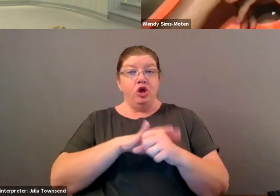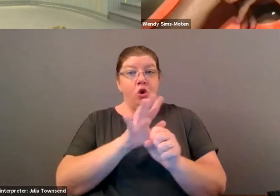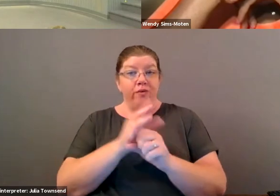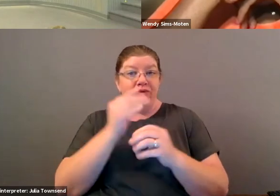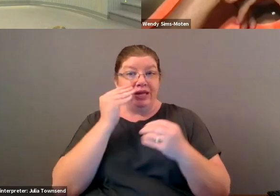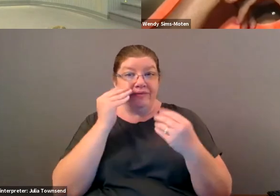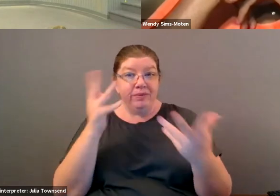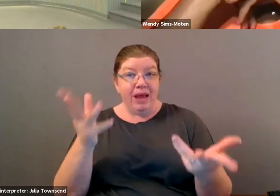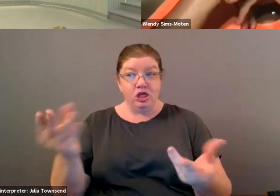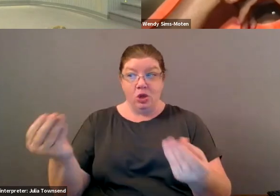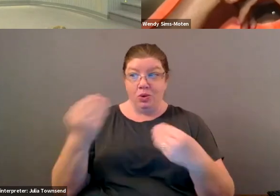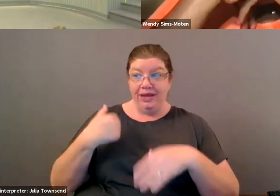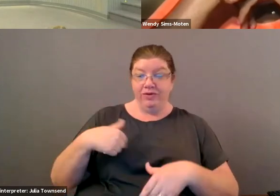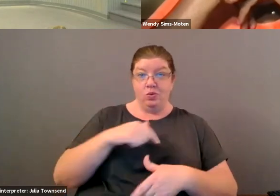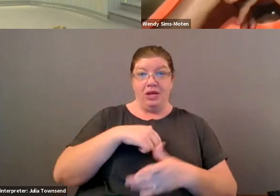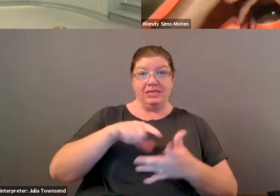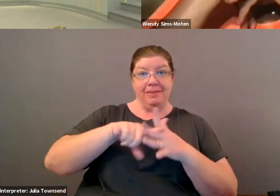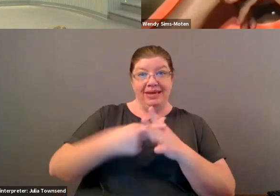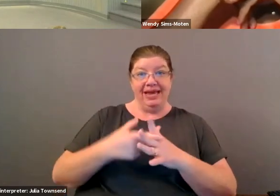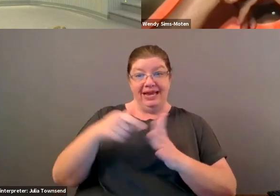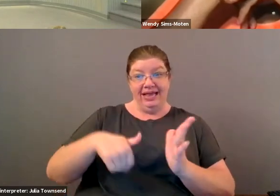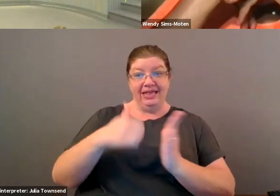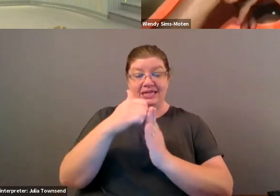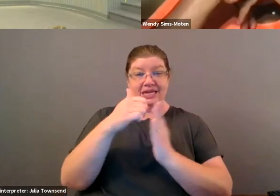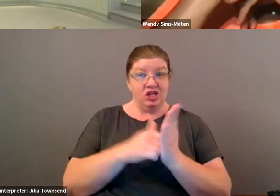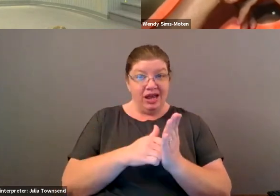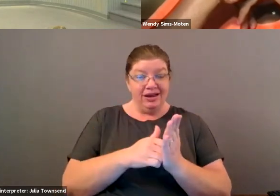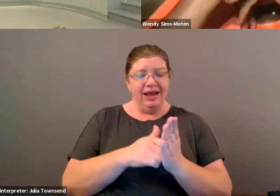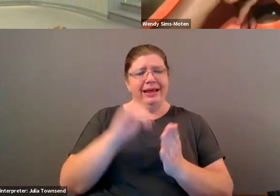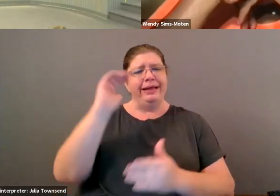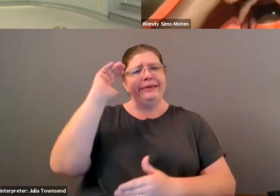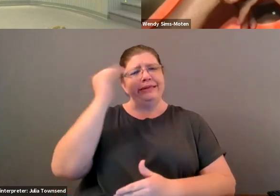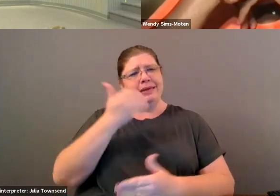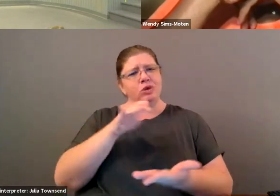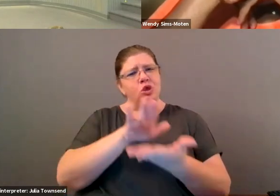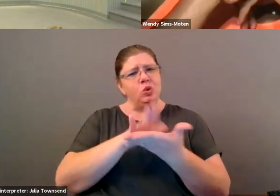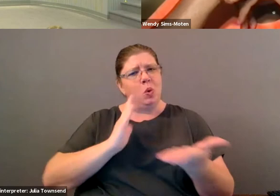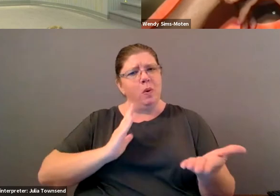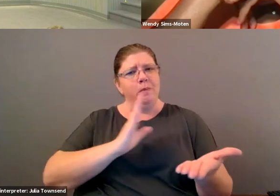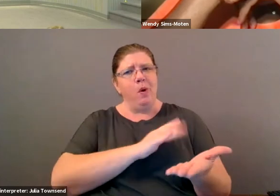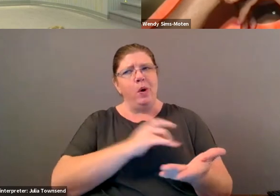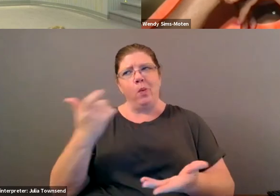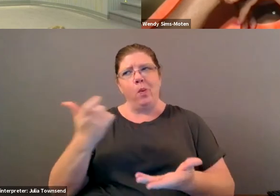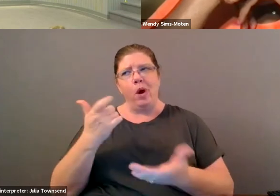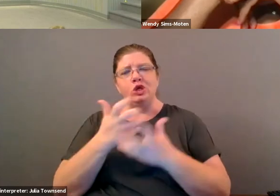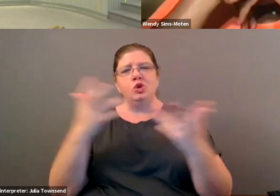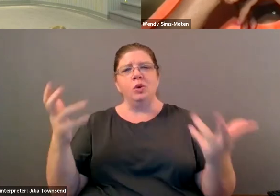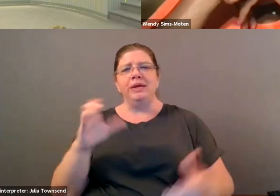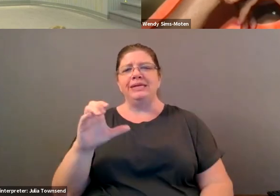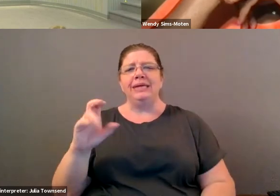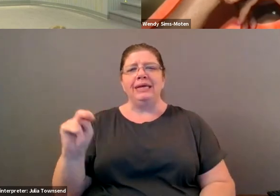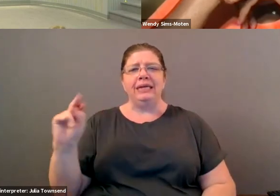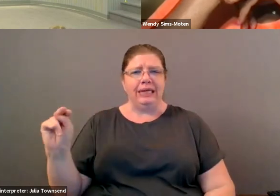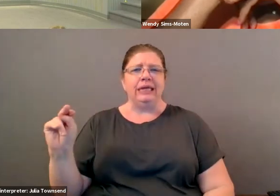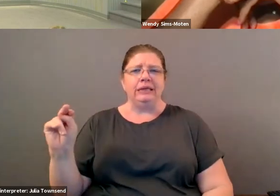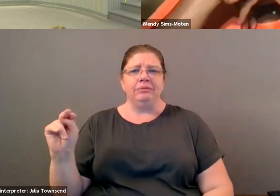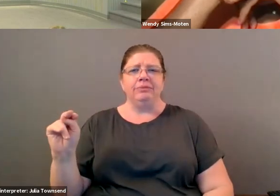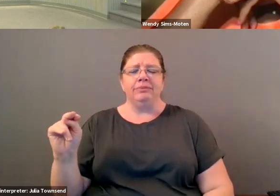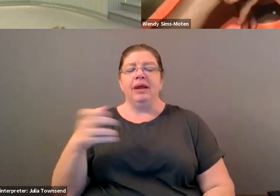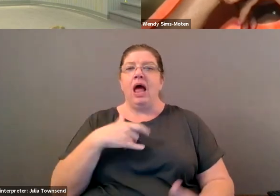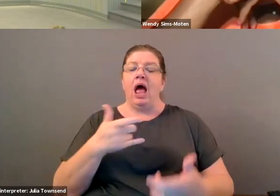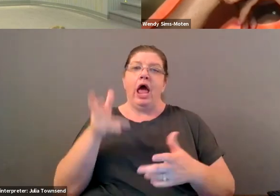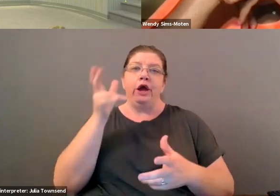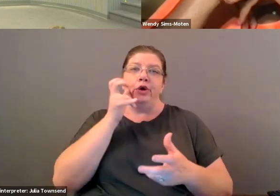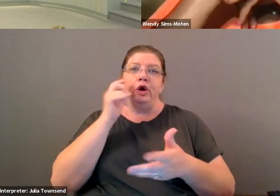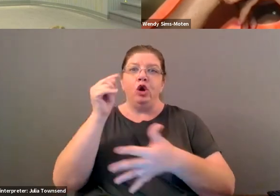information that was given to us at the beginning of this agenda item, it really seems as though the school board watches too much CNN. I literally heard all